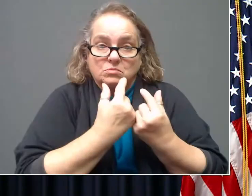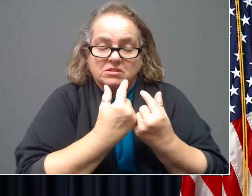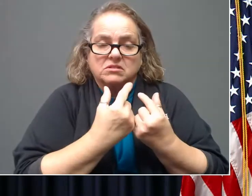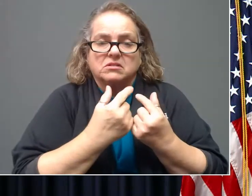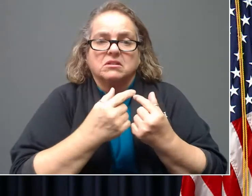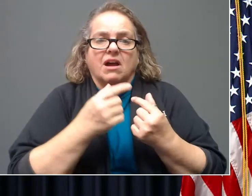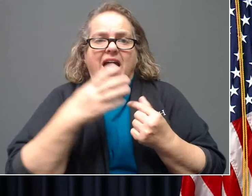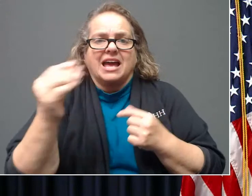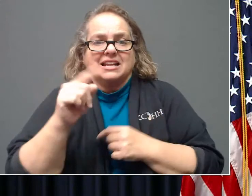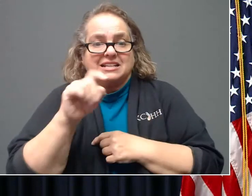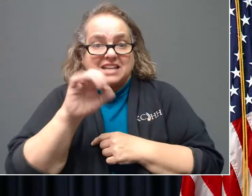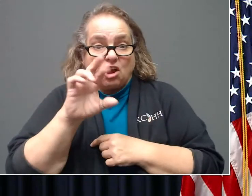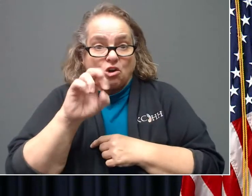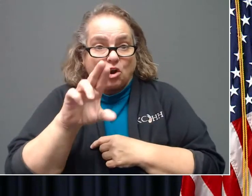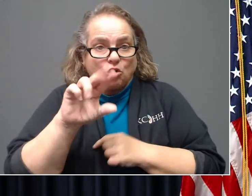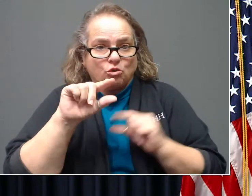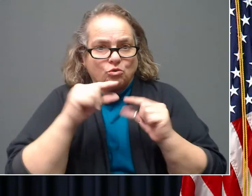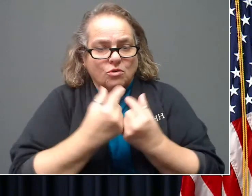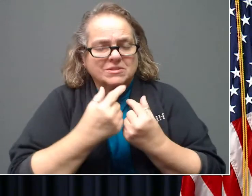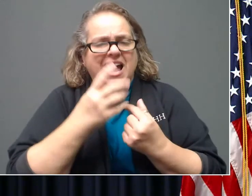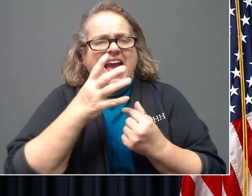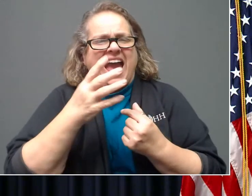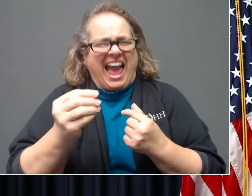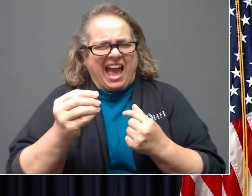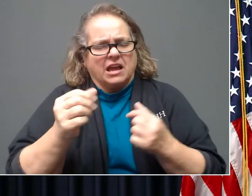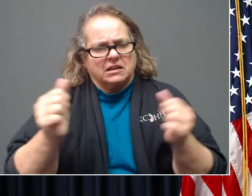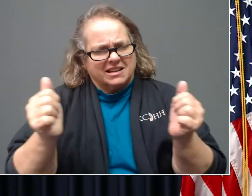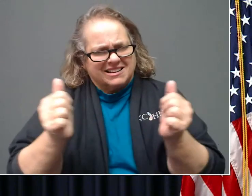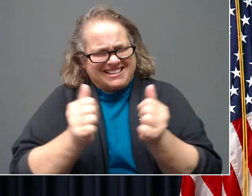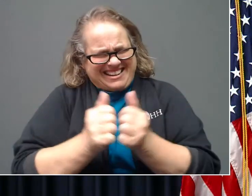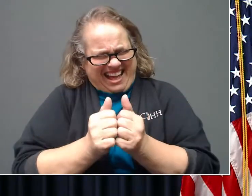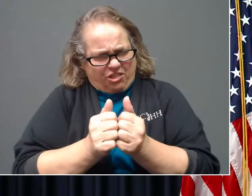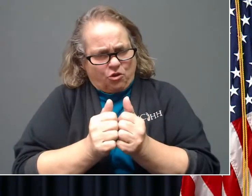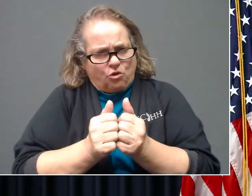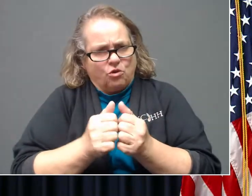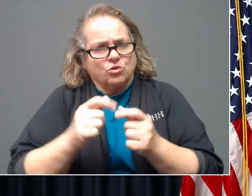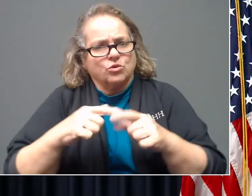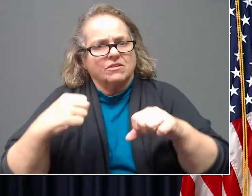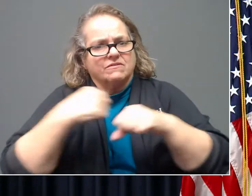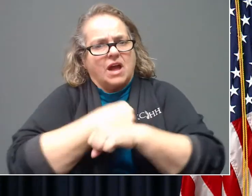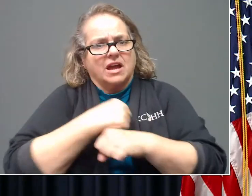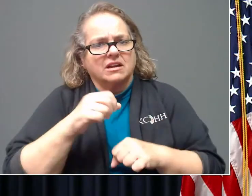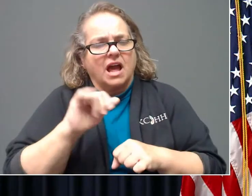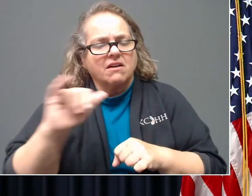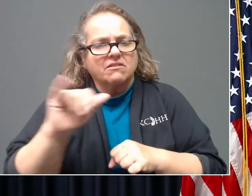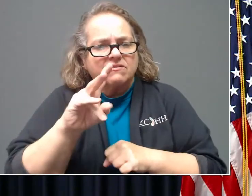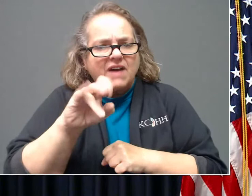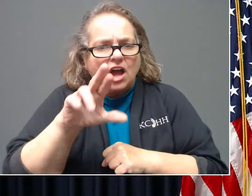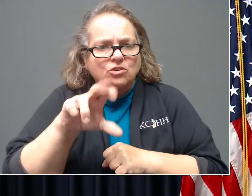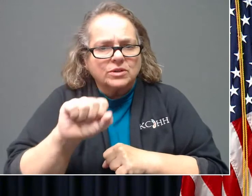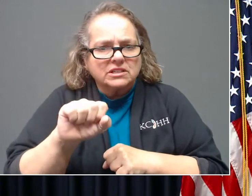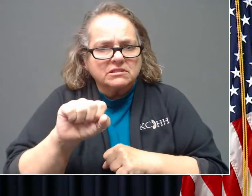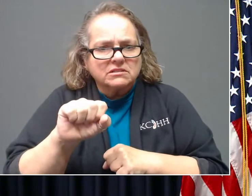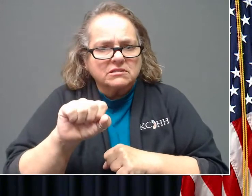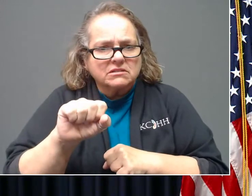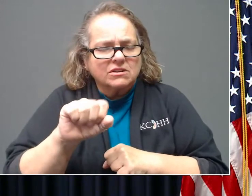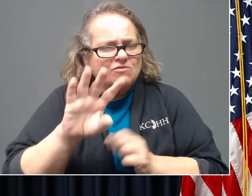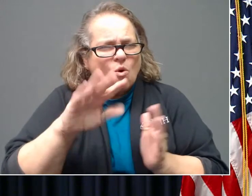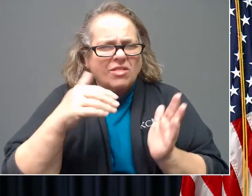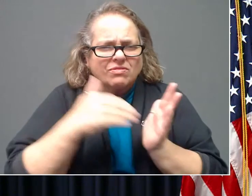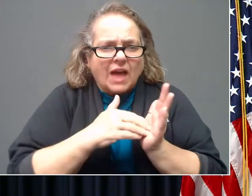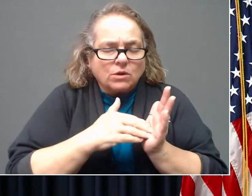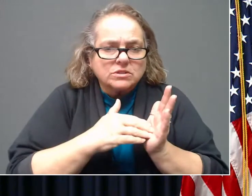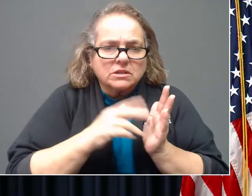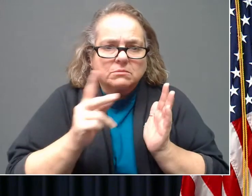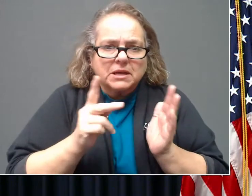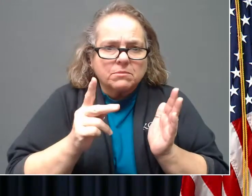to fight a virus that has now killed over 400,000 Americans. I've been telling you that we are at war with this virus. The